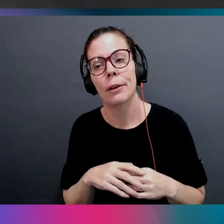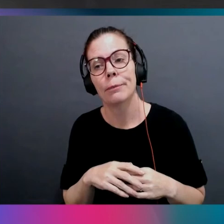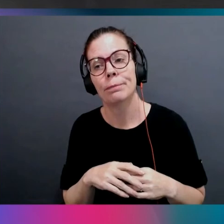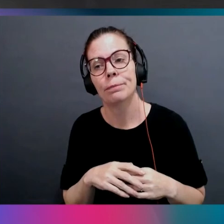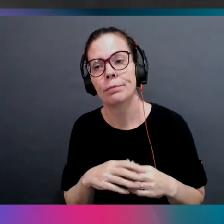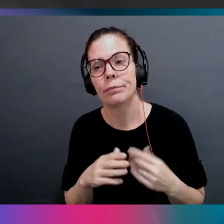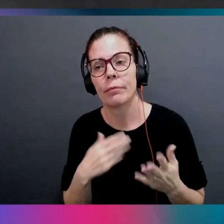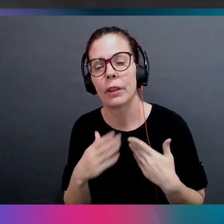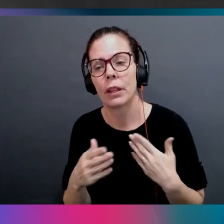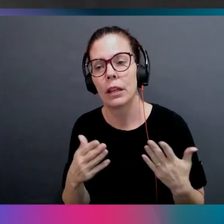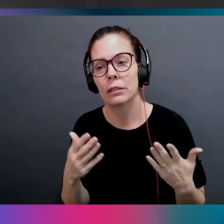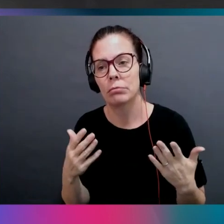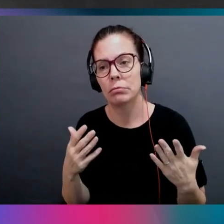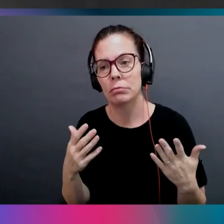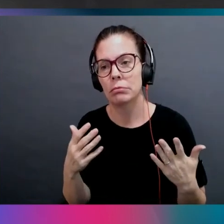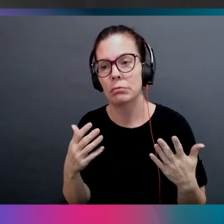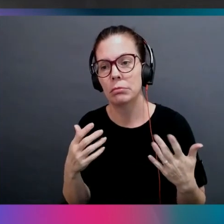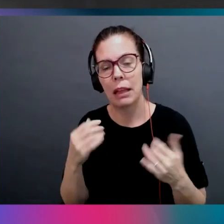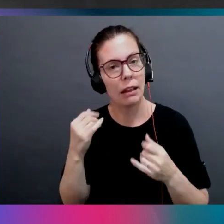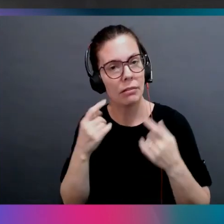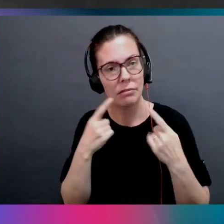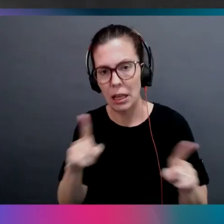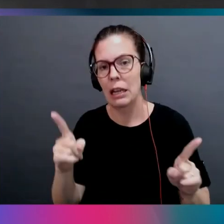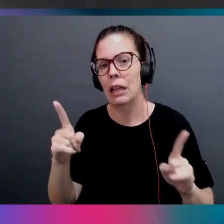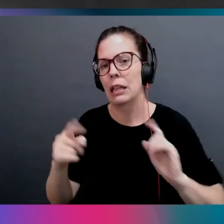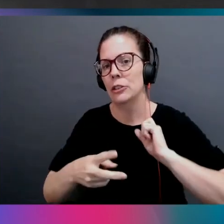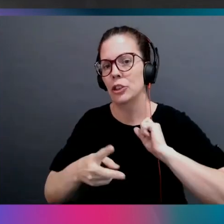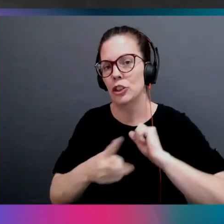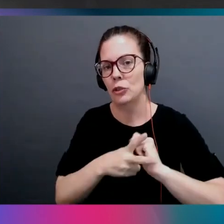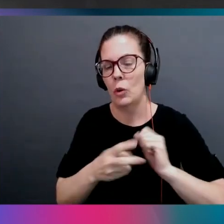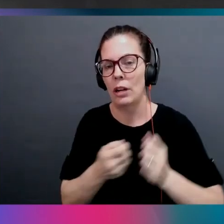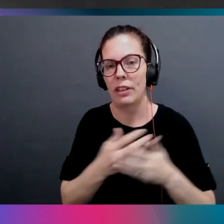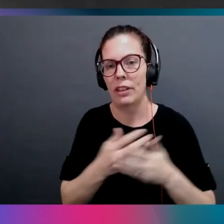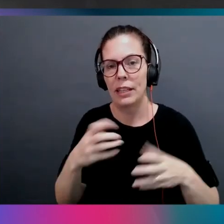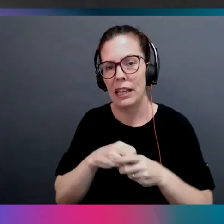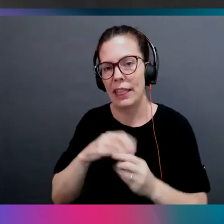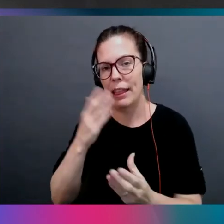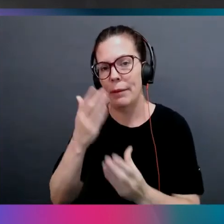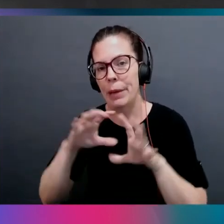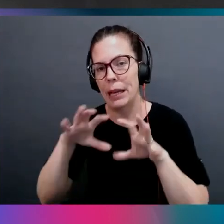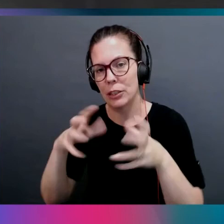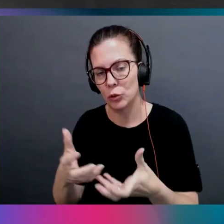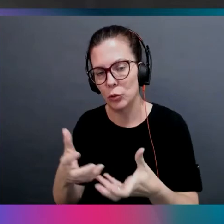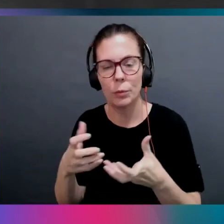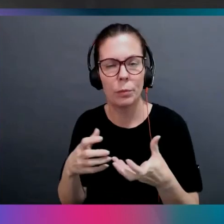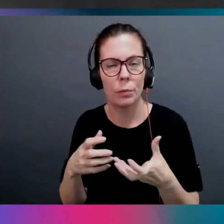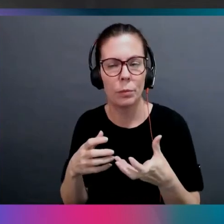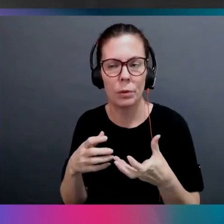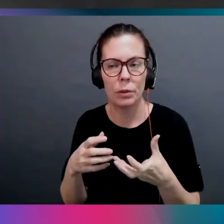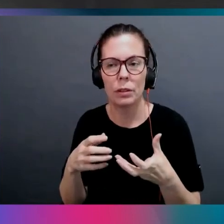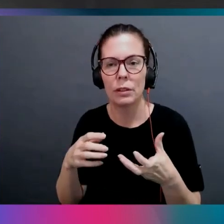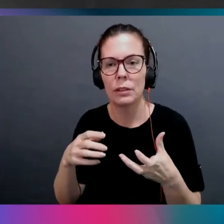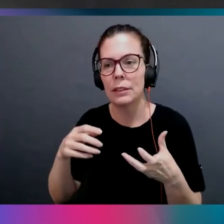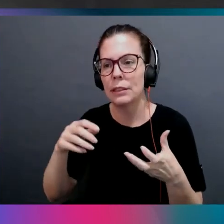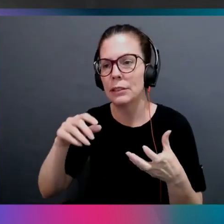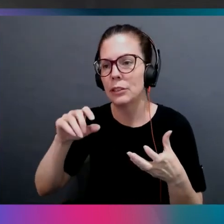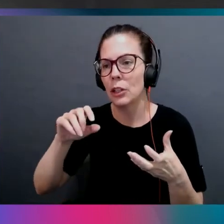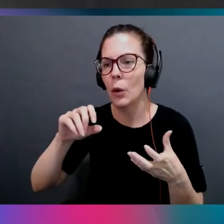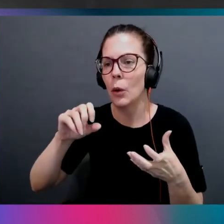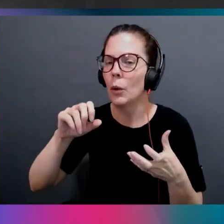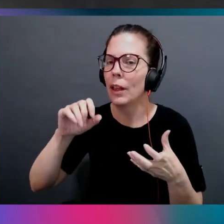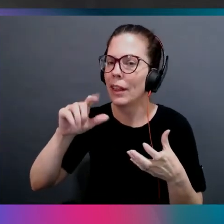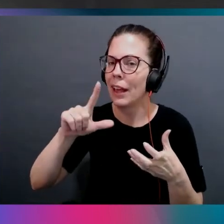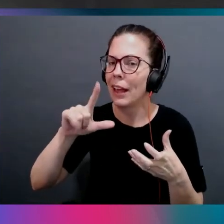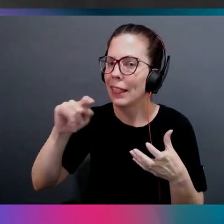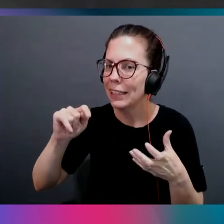And then finally, store everything in that package group. So it's that lit ship it. Let's